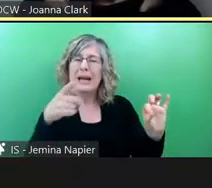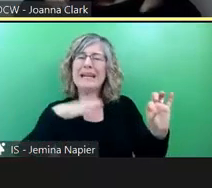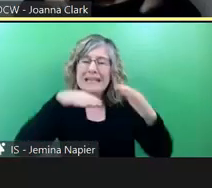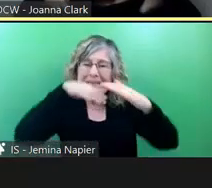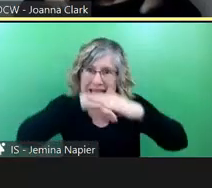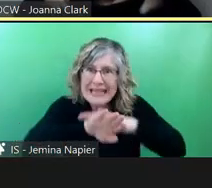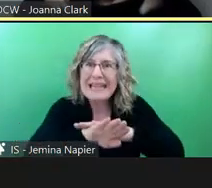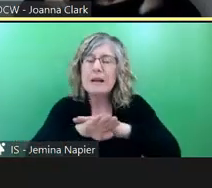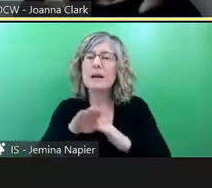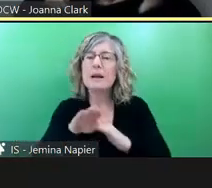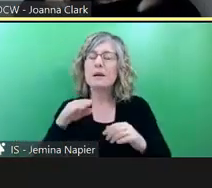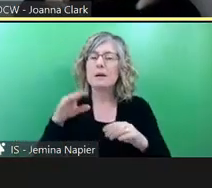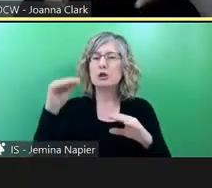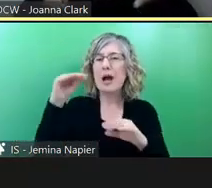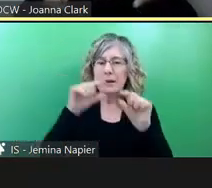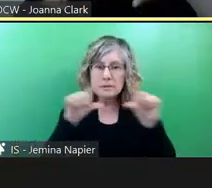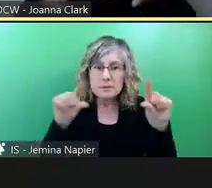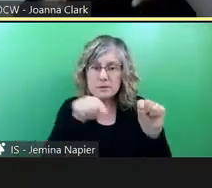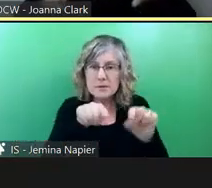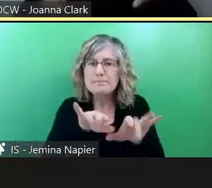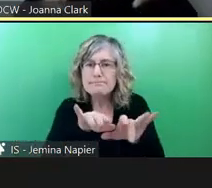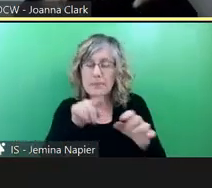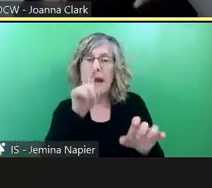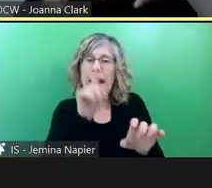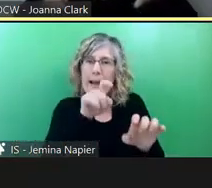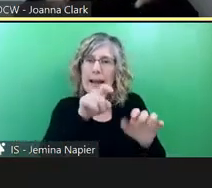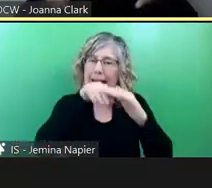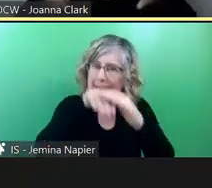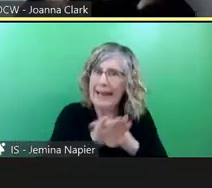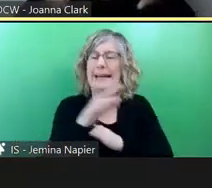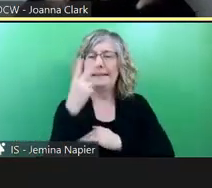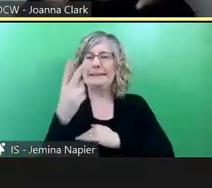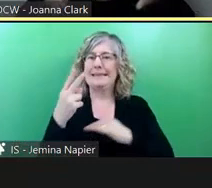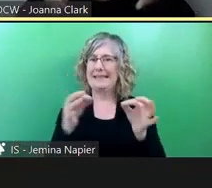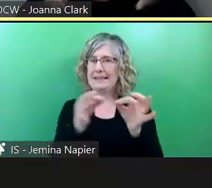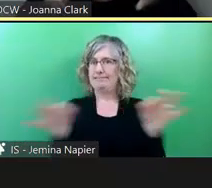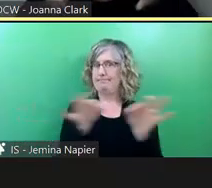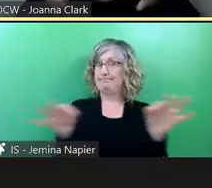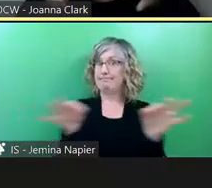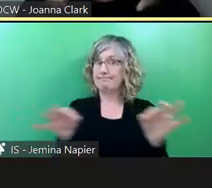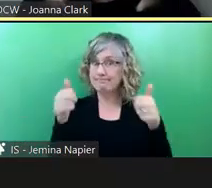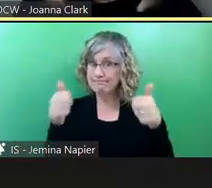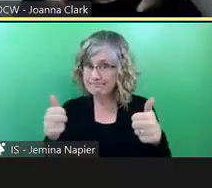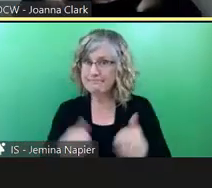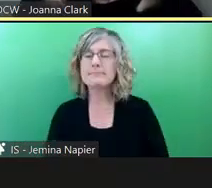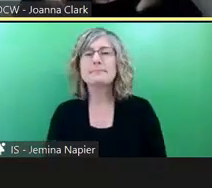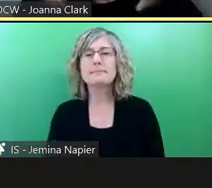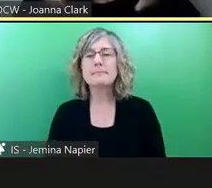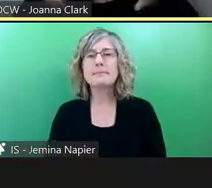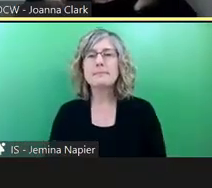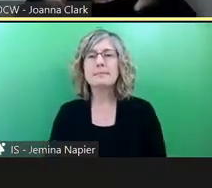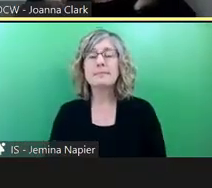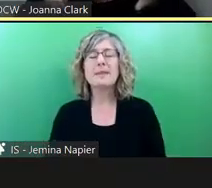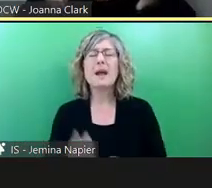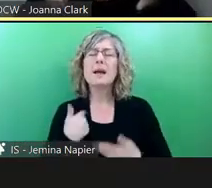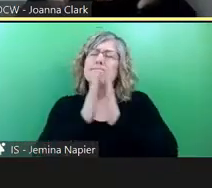on the screen. I would ask you all, please, during the main part of the webinar, to switch